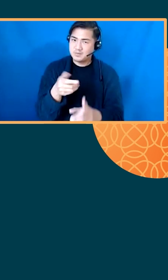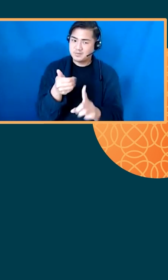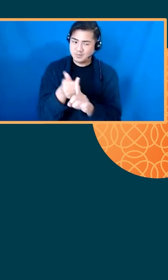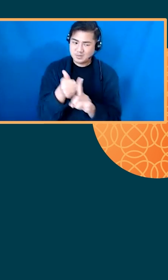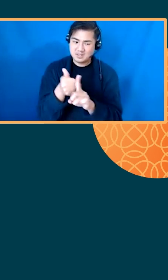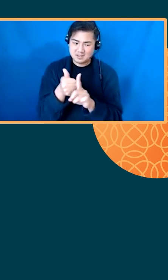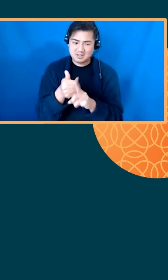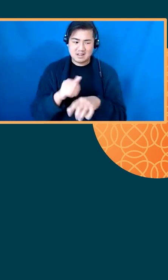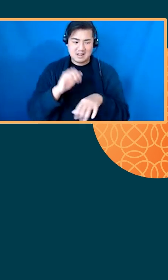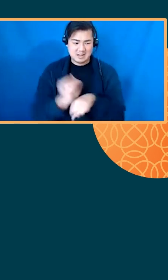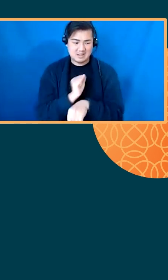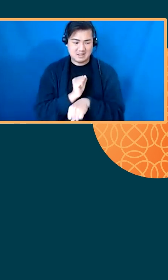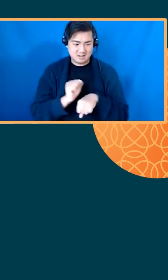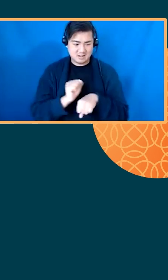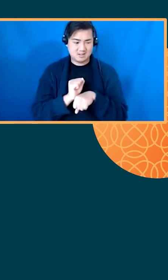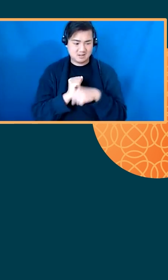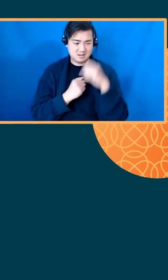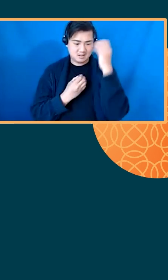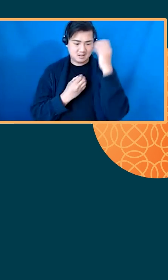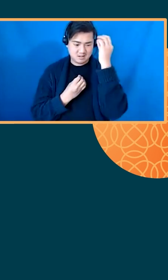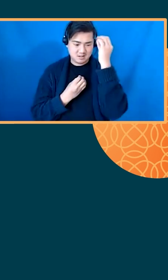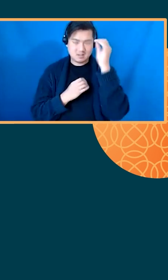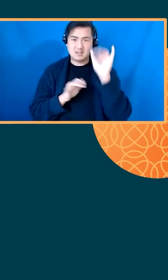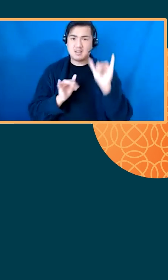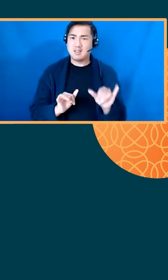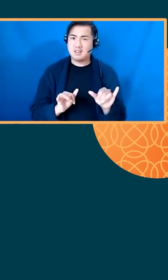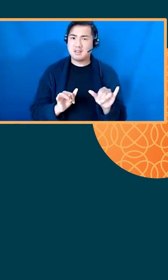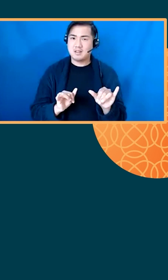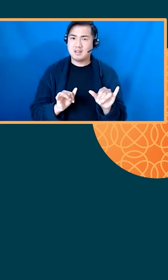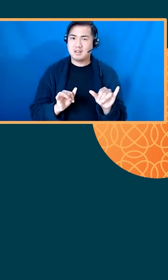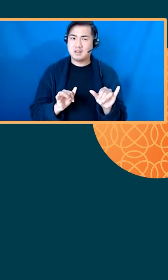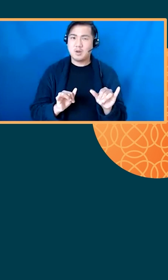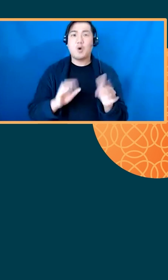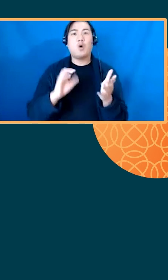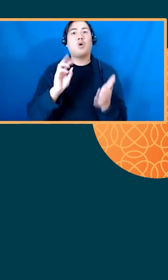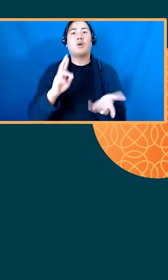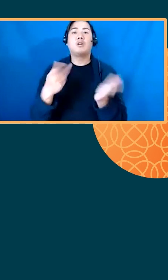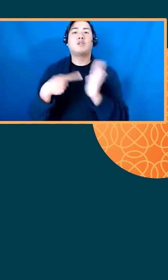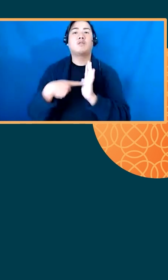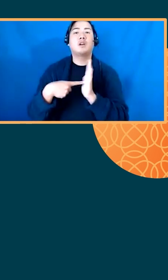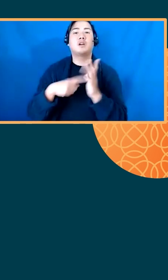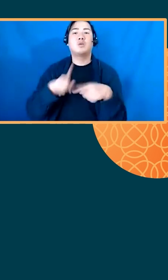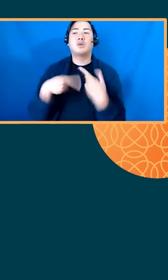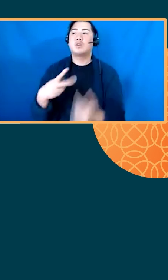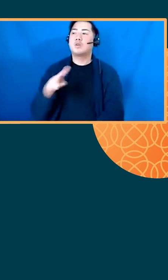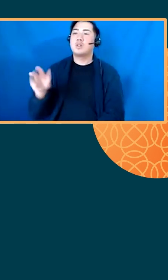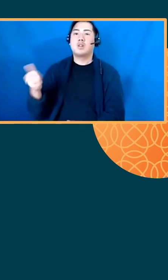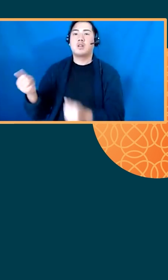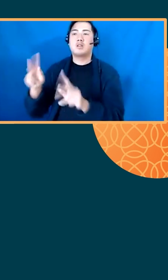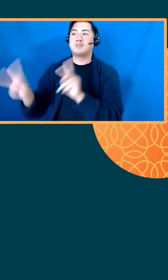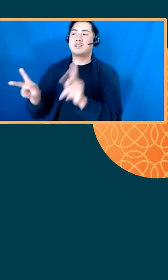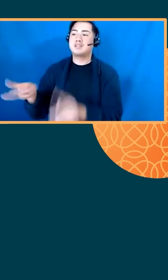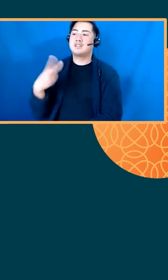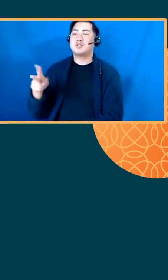that, internally directed, or at others where you're going, oh, thank goodness that now